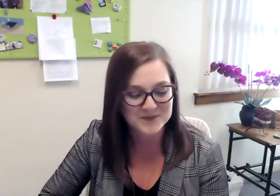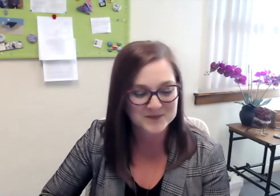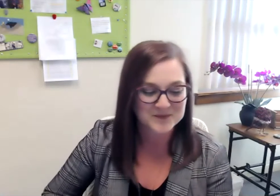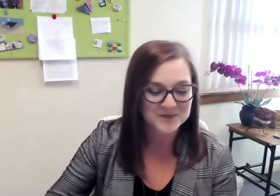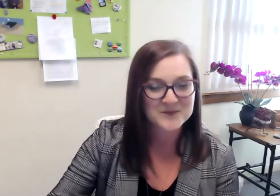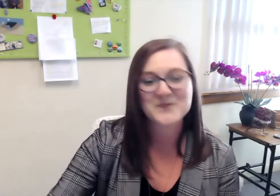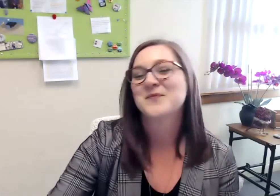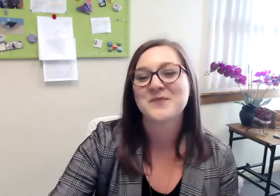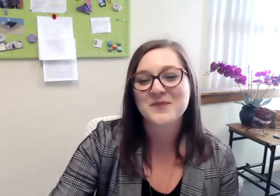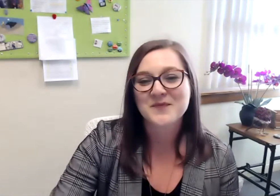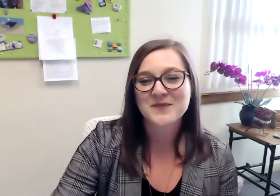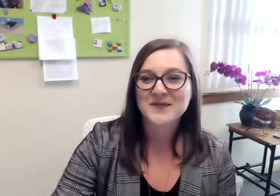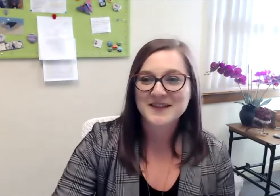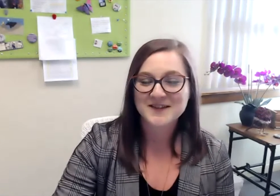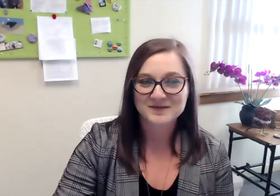well.